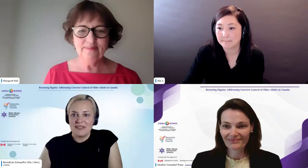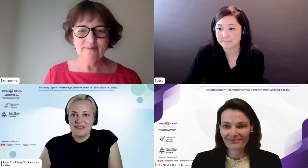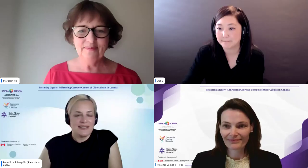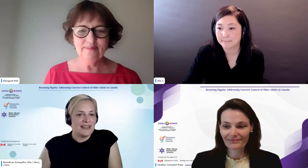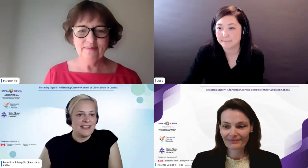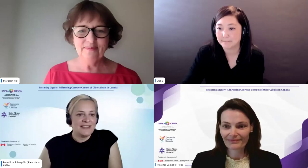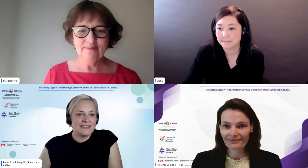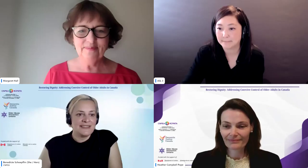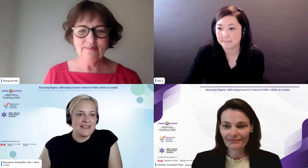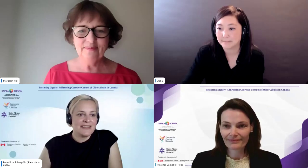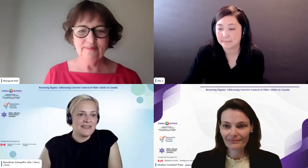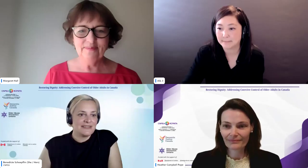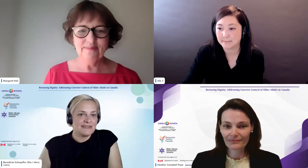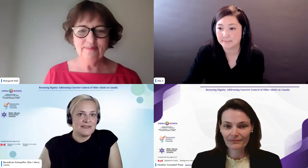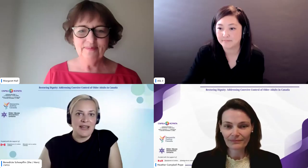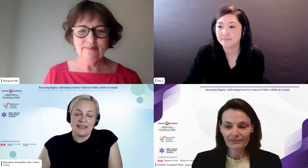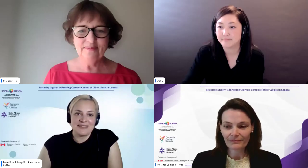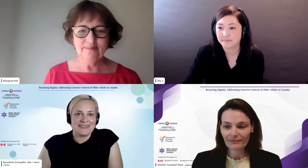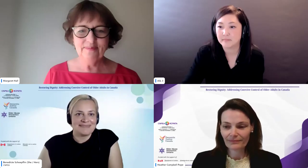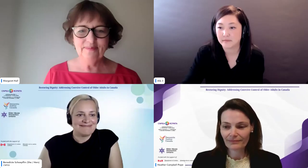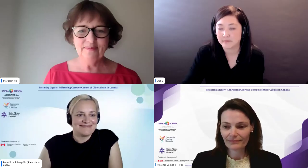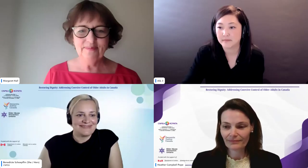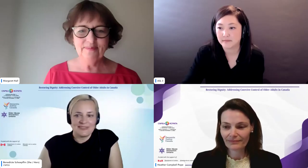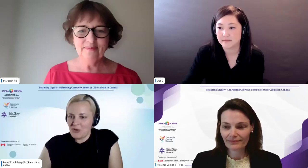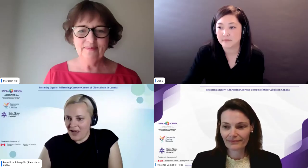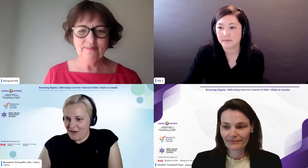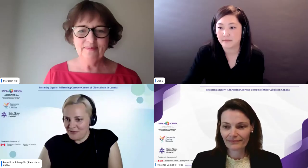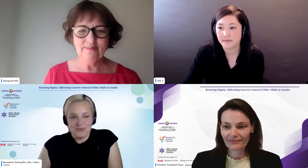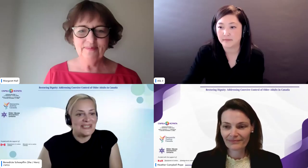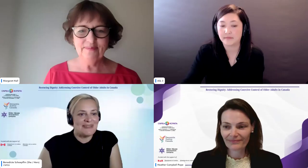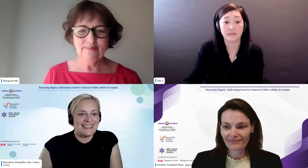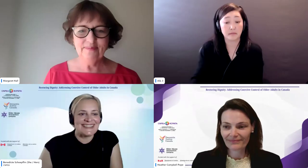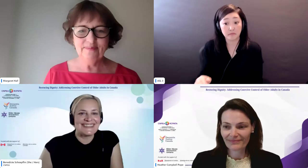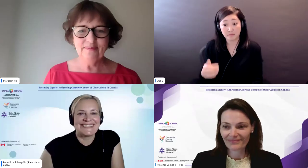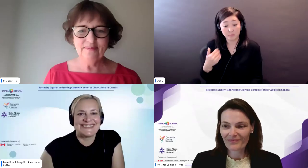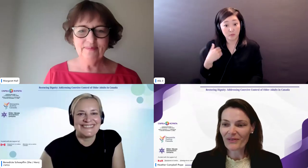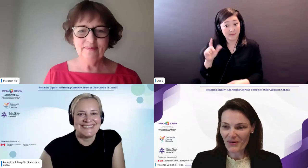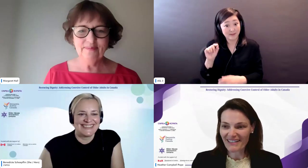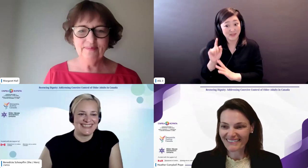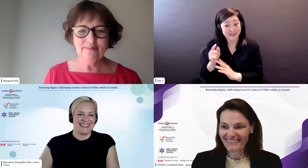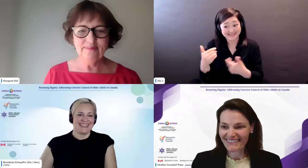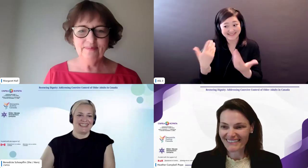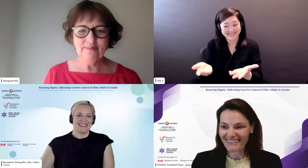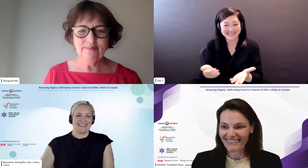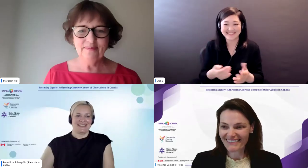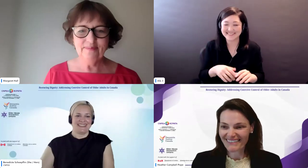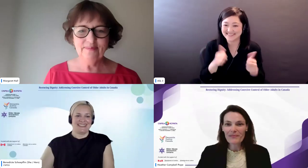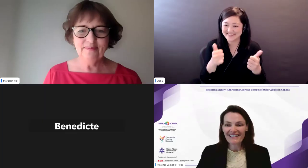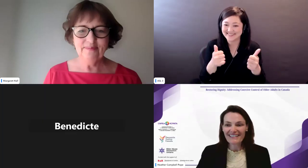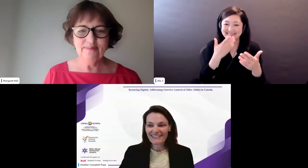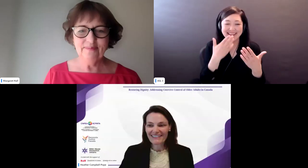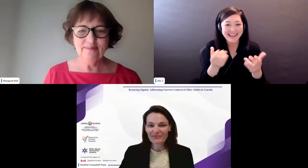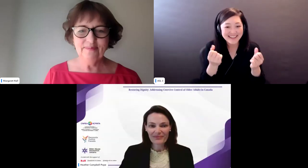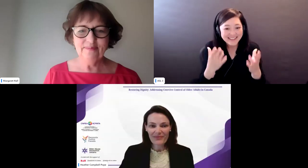camera, and I guess you have 20 minutes. Great. Well,